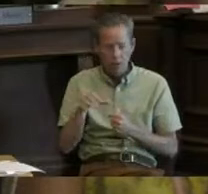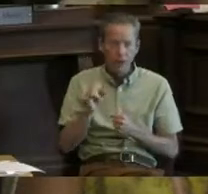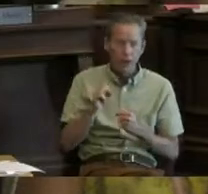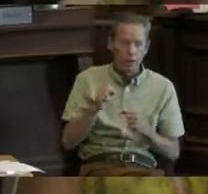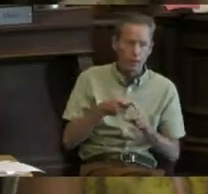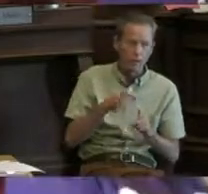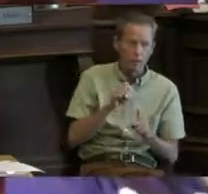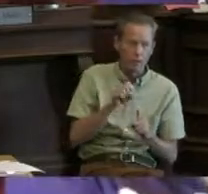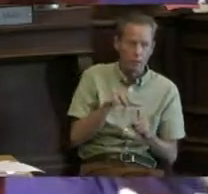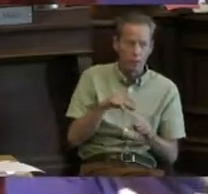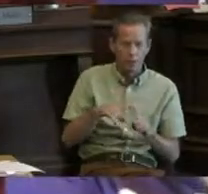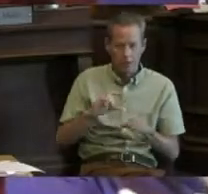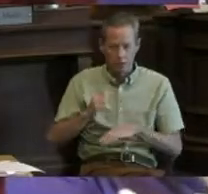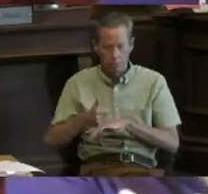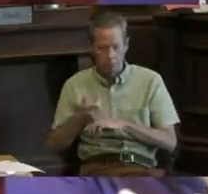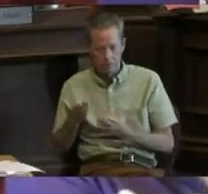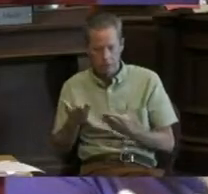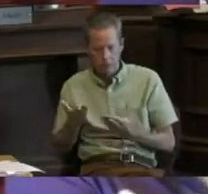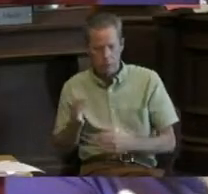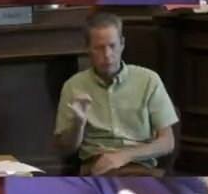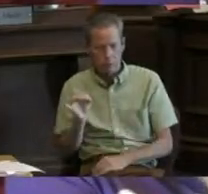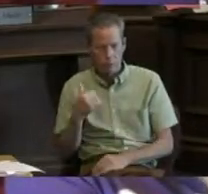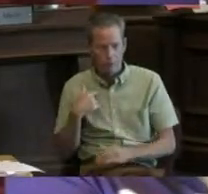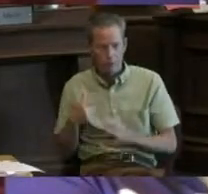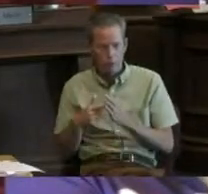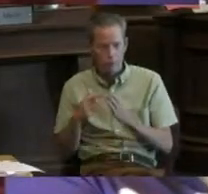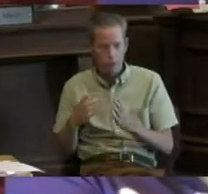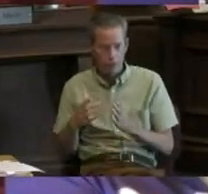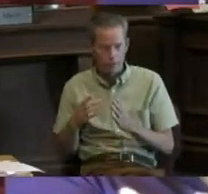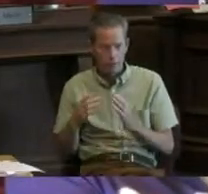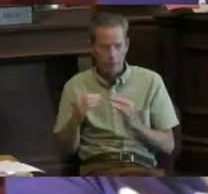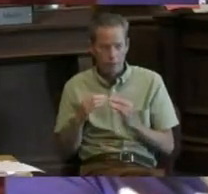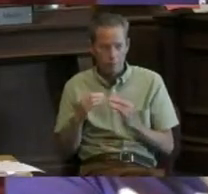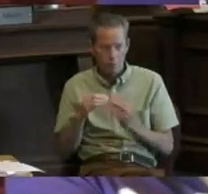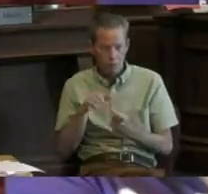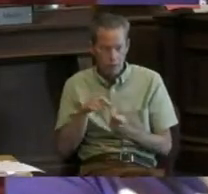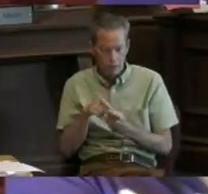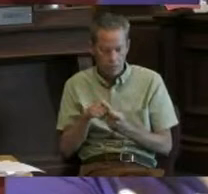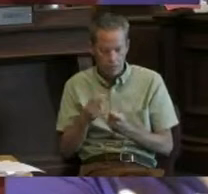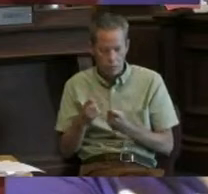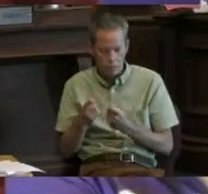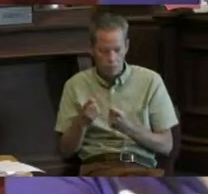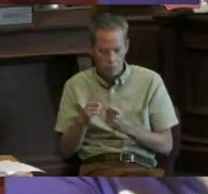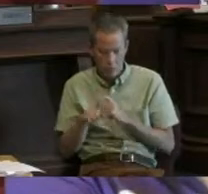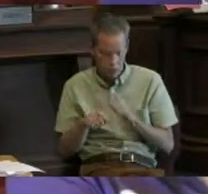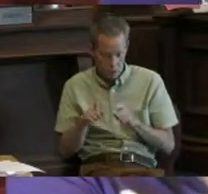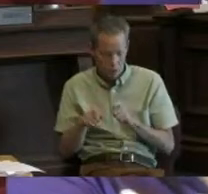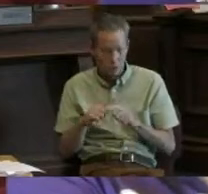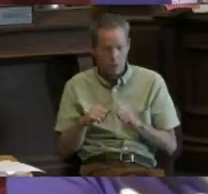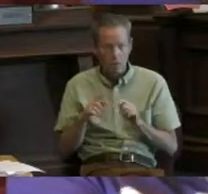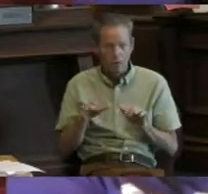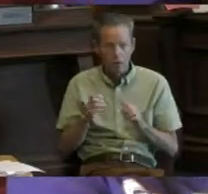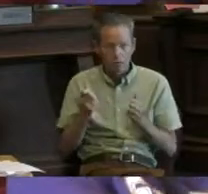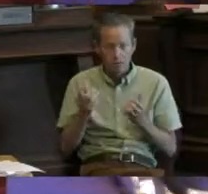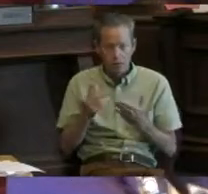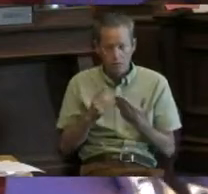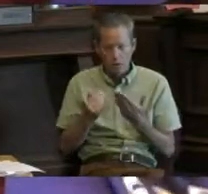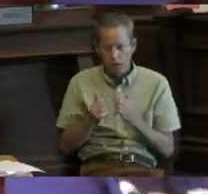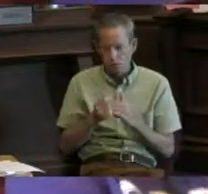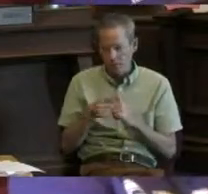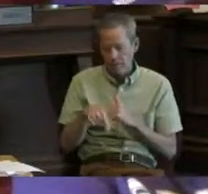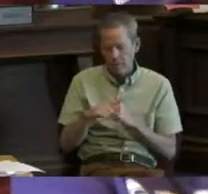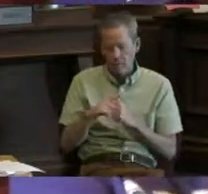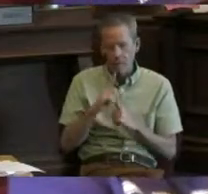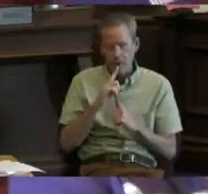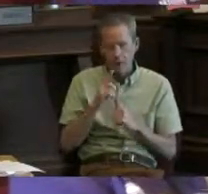Syracuse, but they do have a presence here, and we do have a representative if you have more detailed questions. But we've done many projects with them. They actually